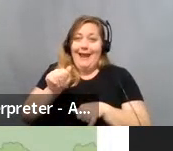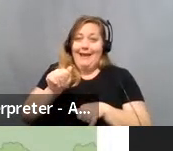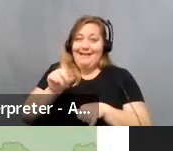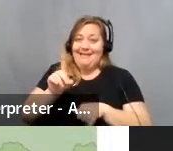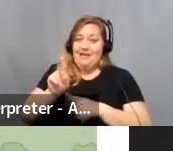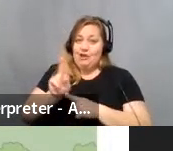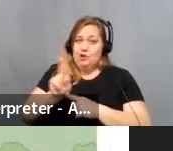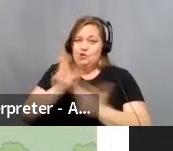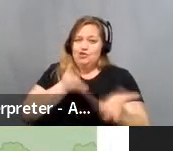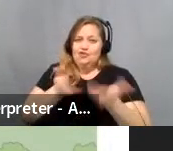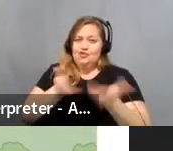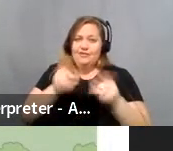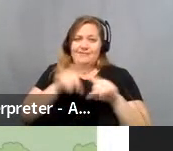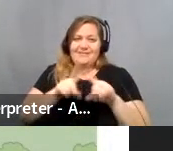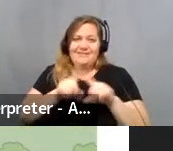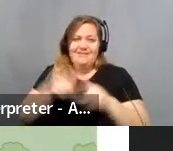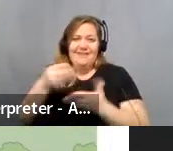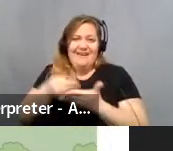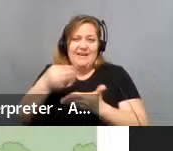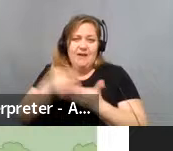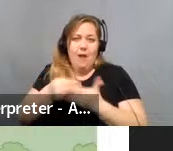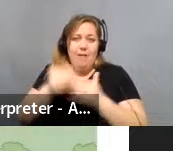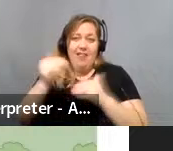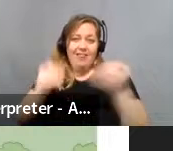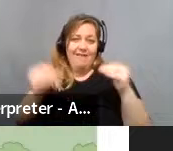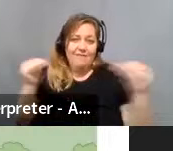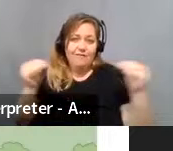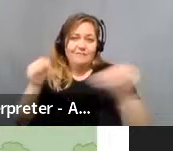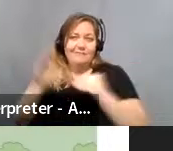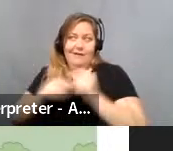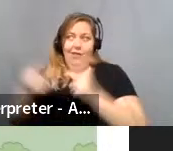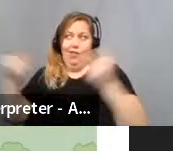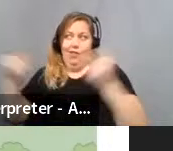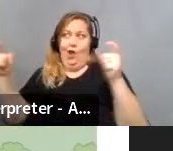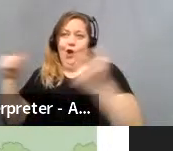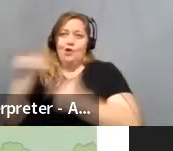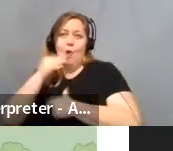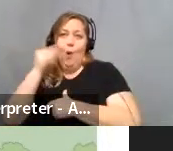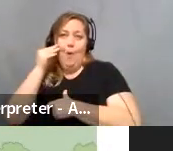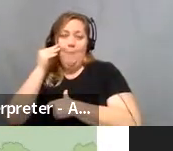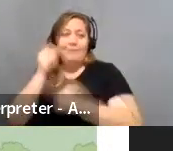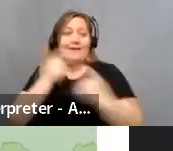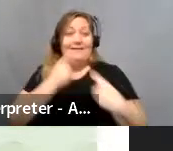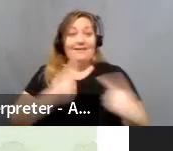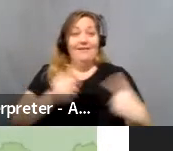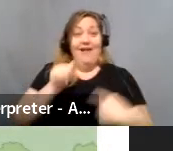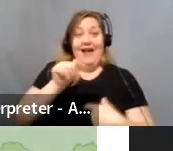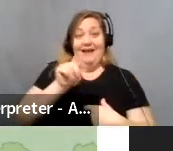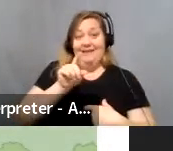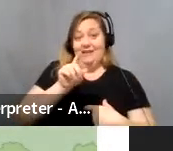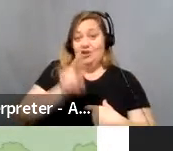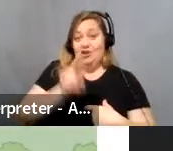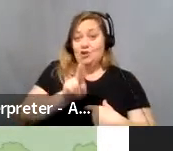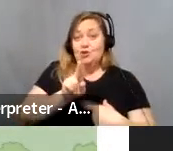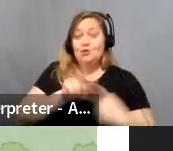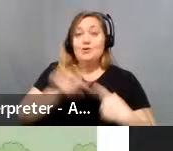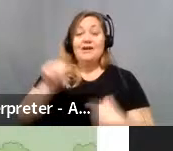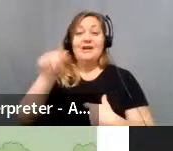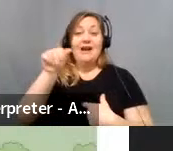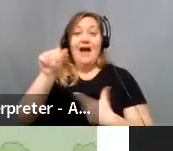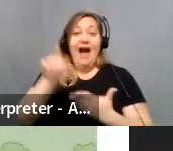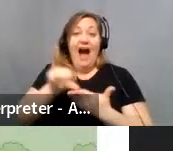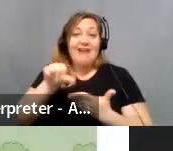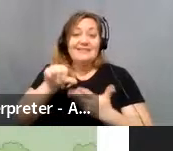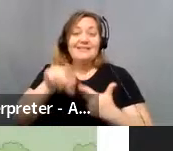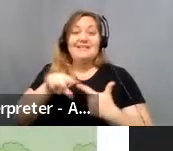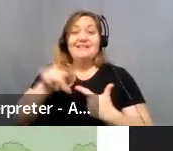different income levels than a large single-family home. Successful ADU programs in other places, including Austin, Seattle, or the state of